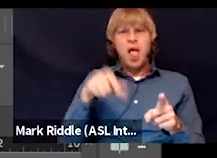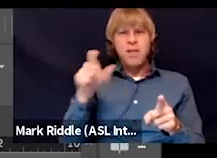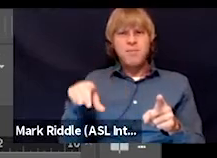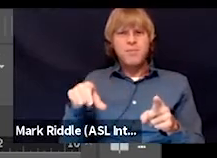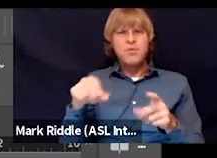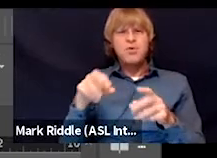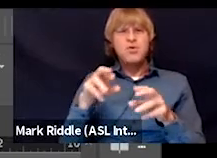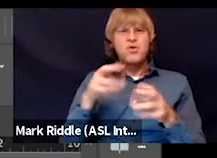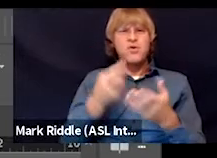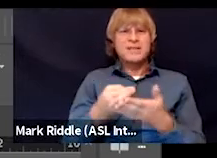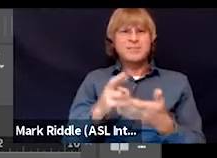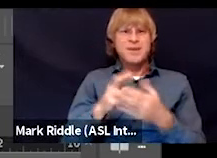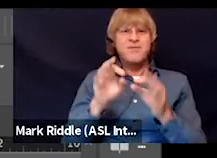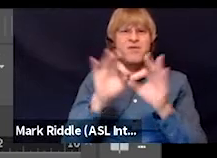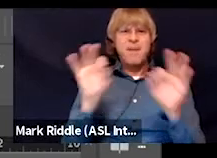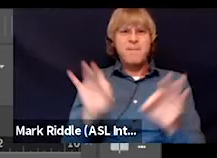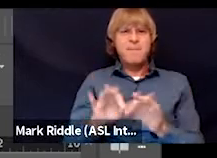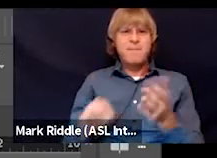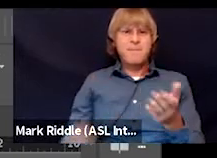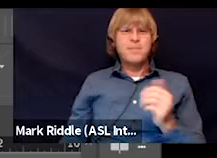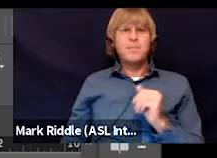frame.